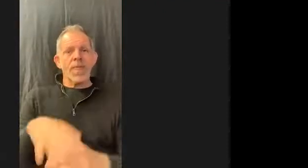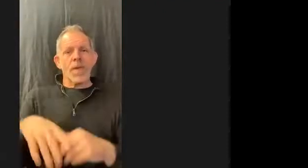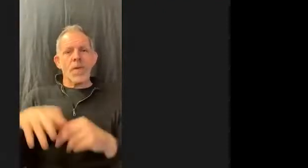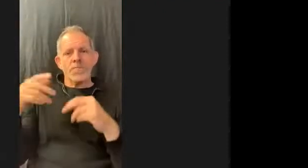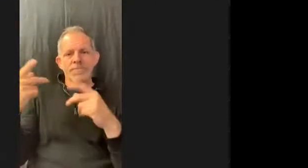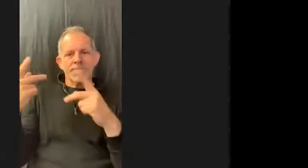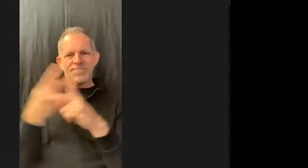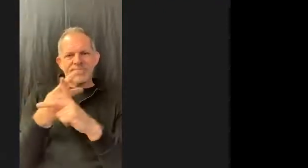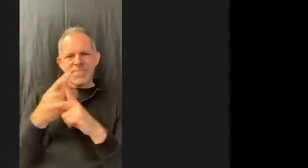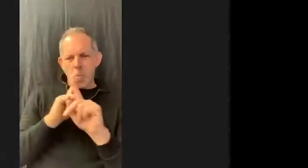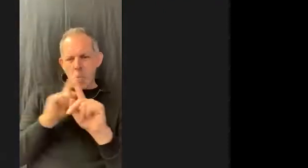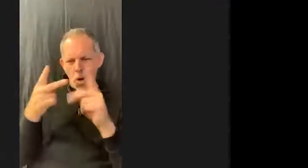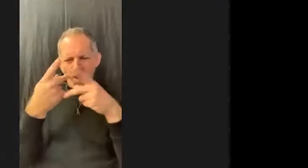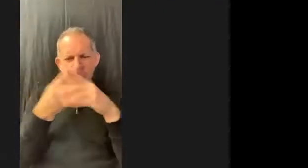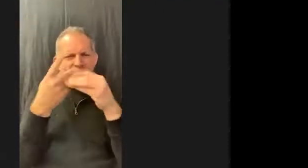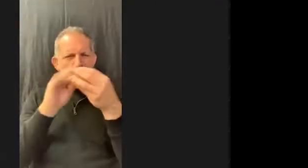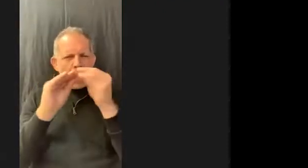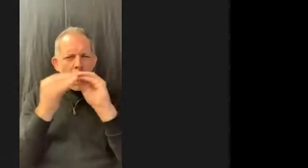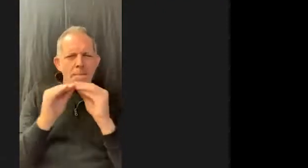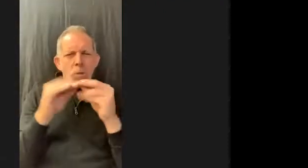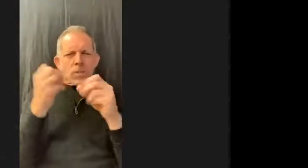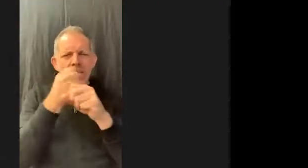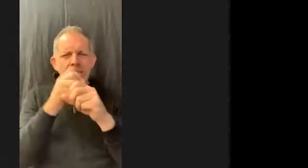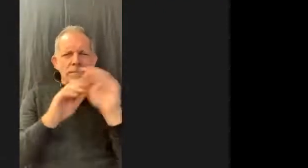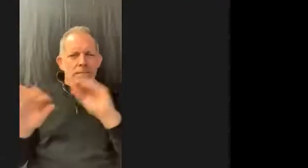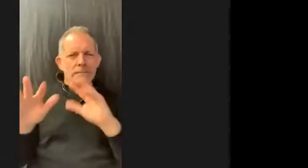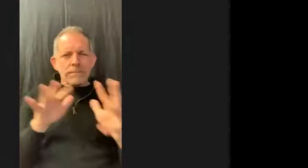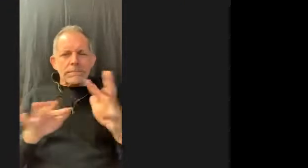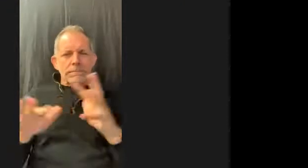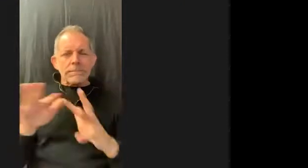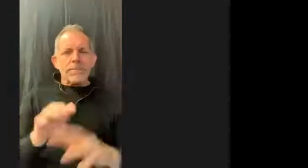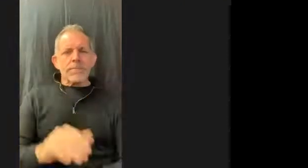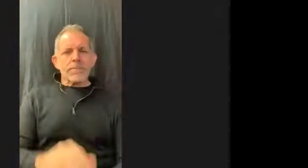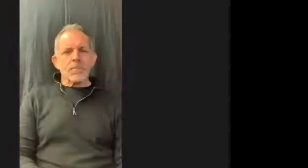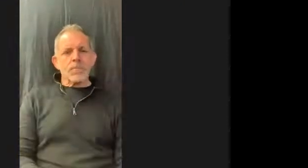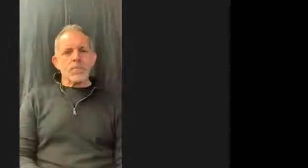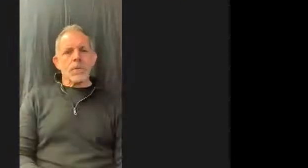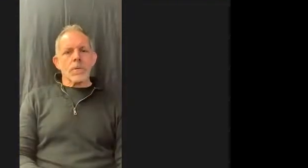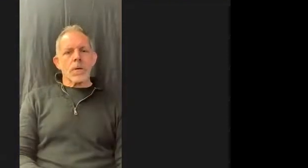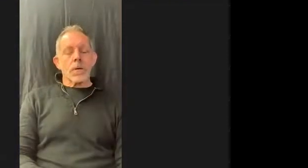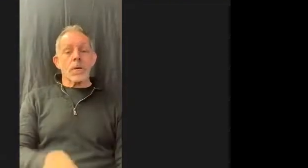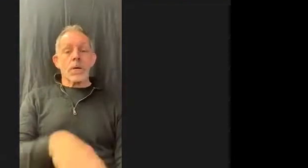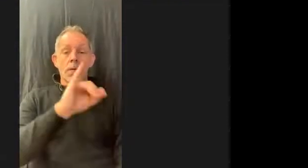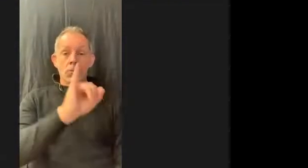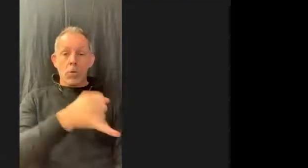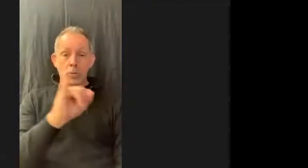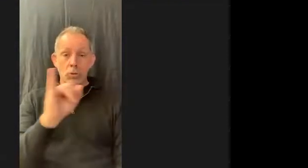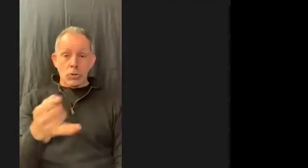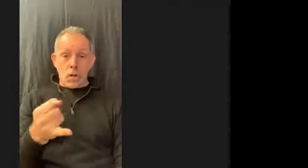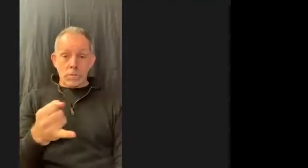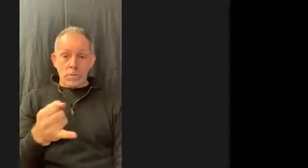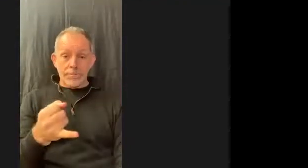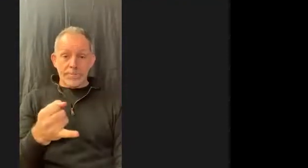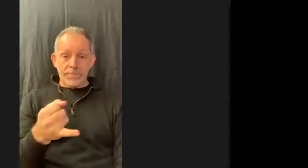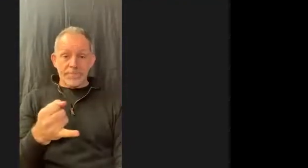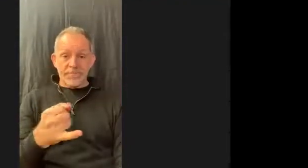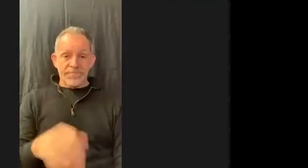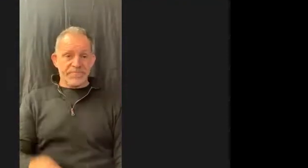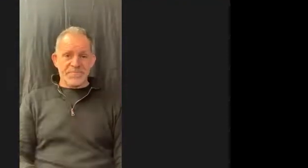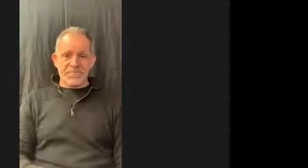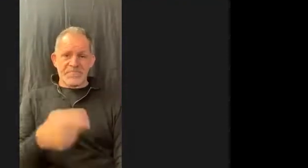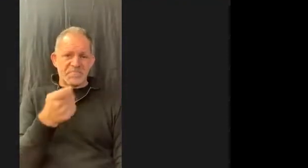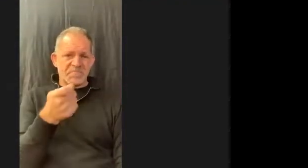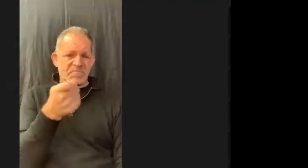Johnson & Johnson is a small minority of vaccine supply in the county, so I